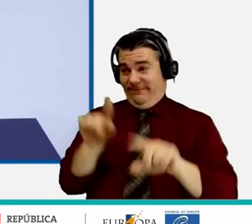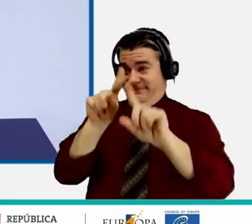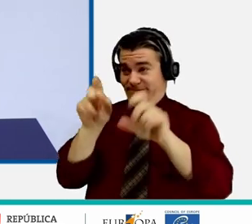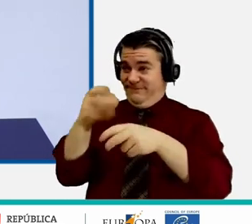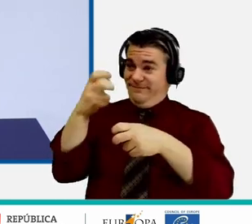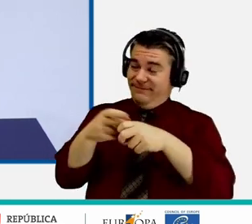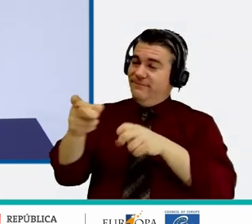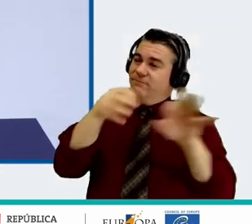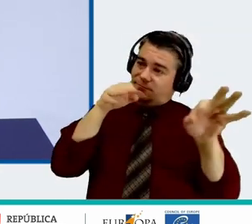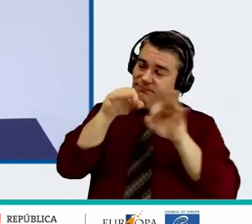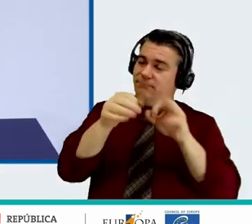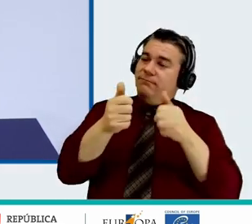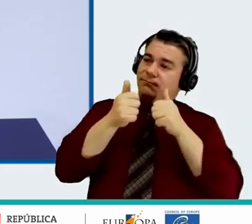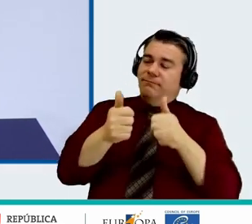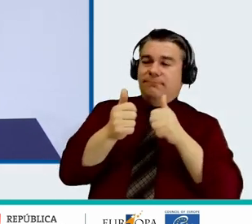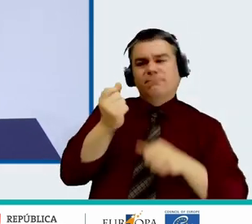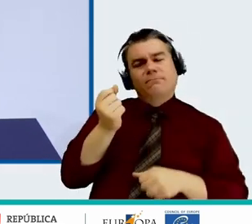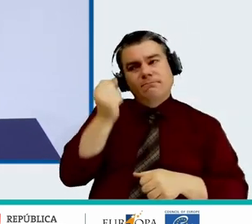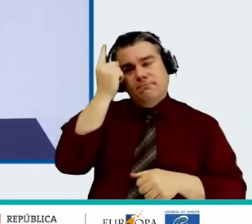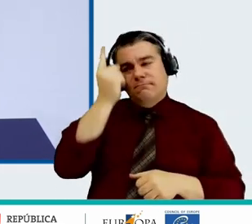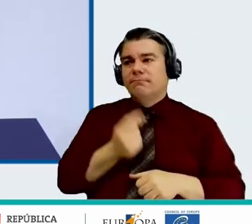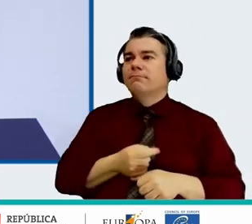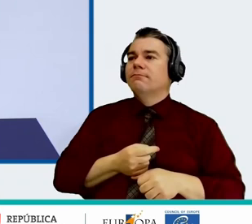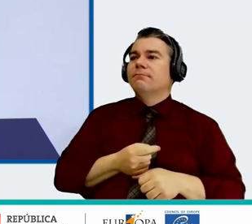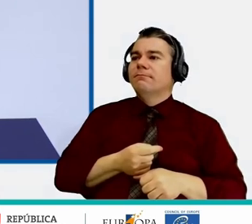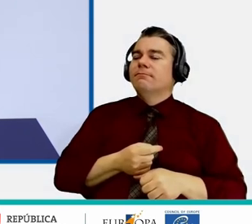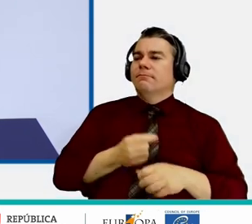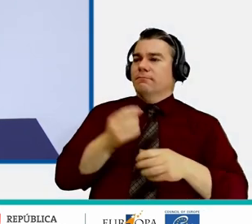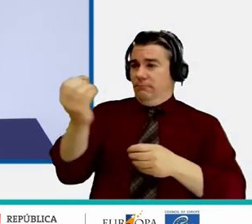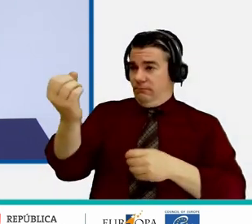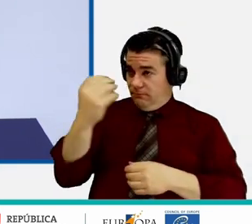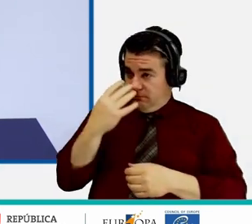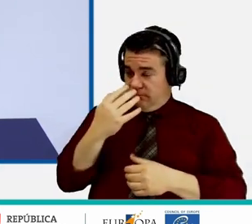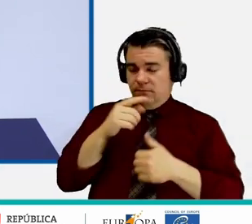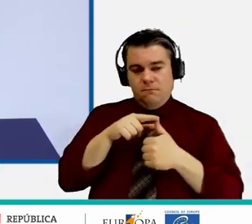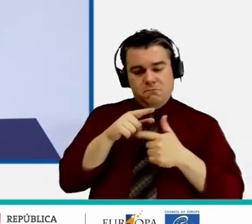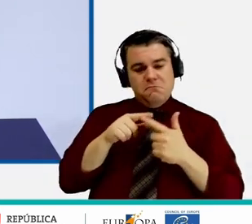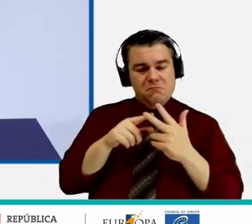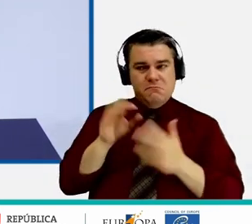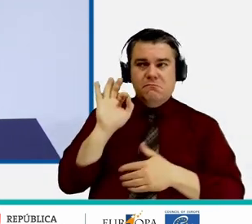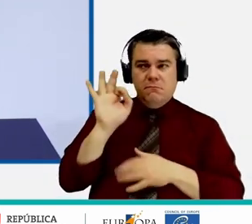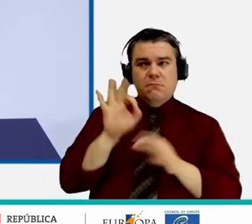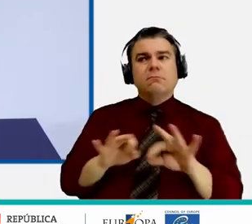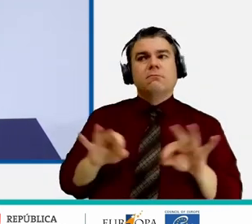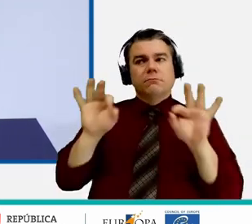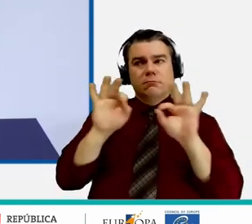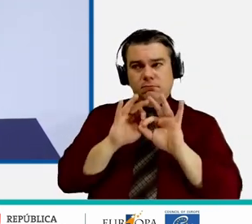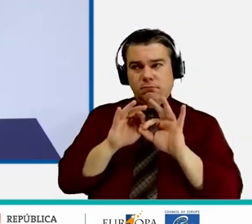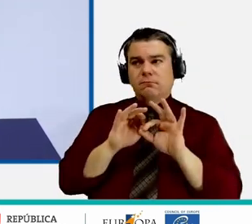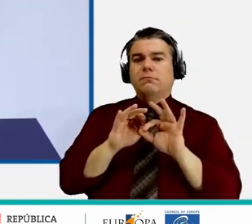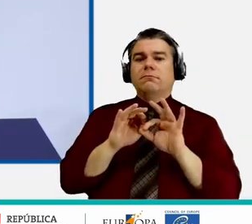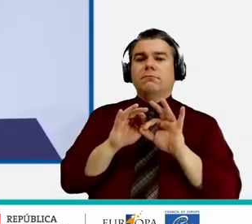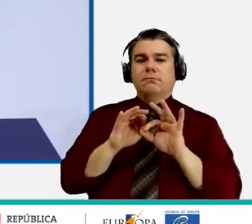it very well. We understand. And some information that you left that very important about this call and other